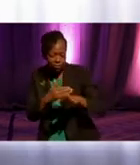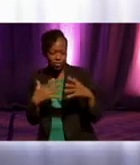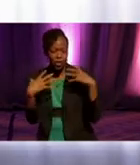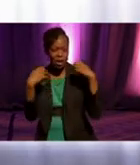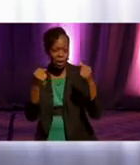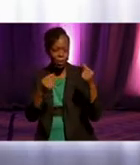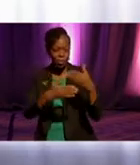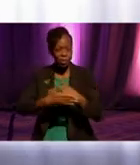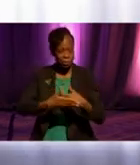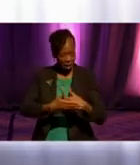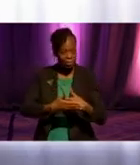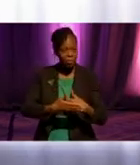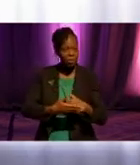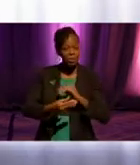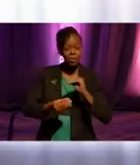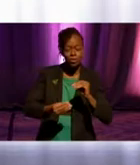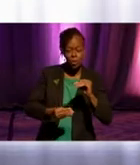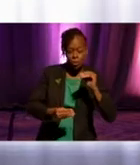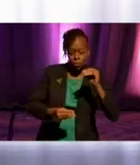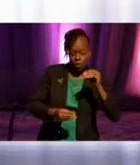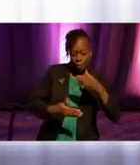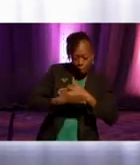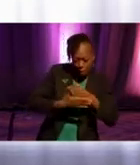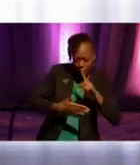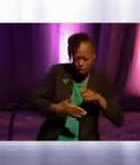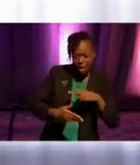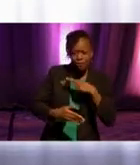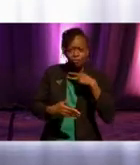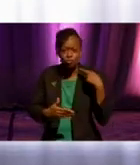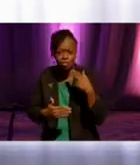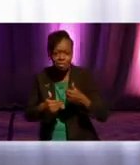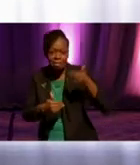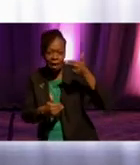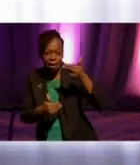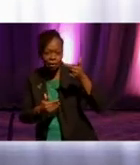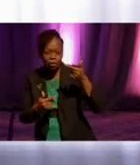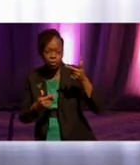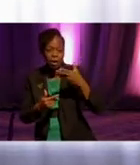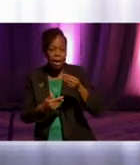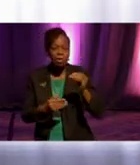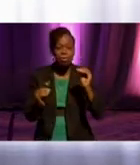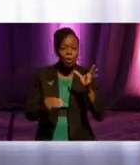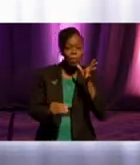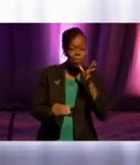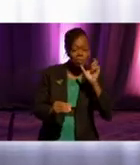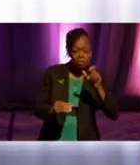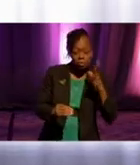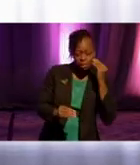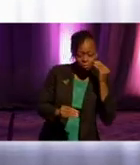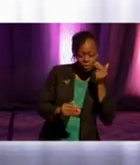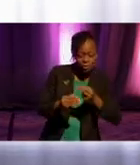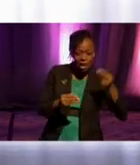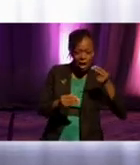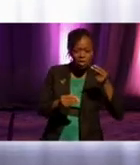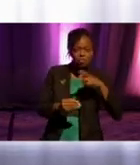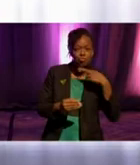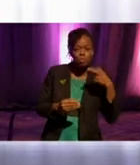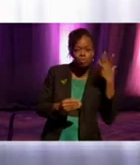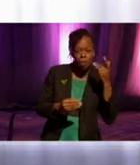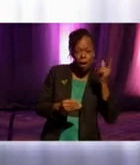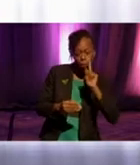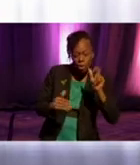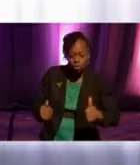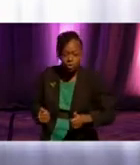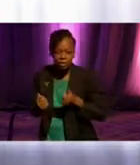birth complications. No mother should be at higher risk during childbirth simply because of the zip code where she lives or